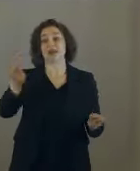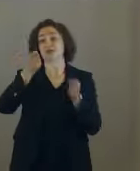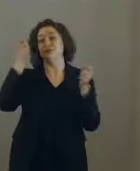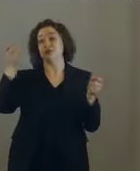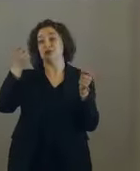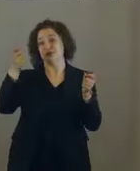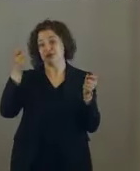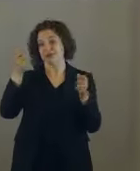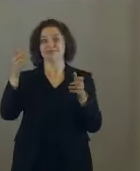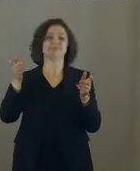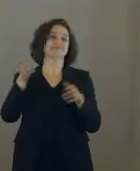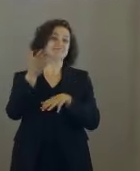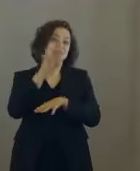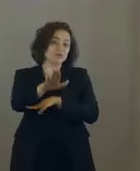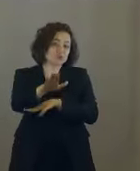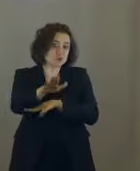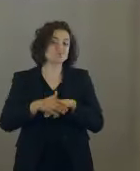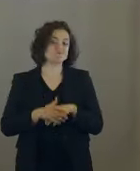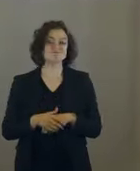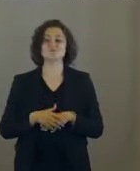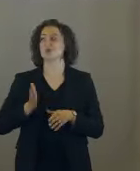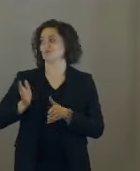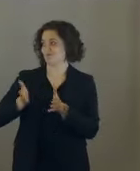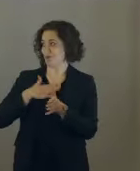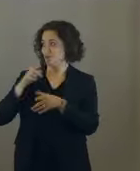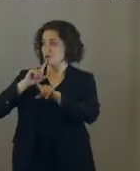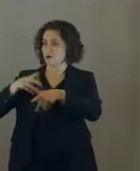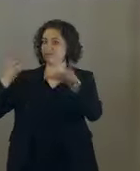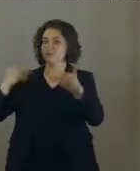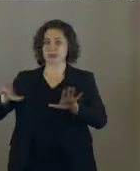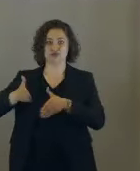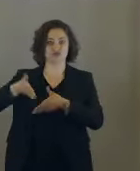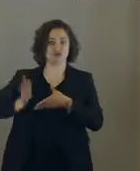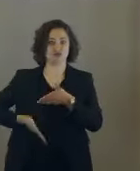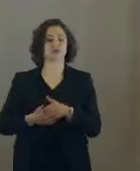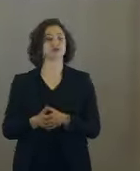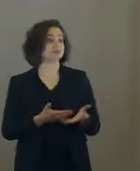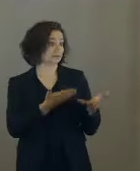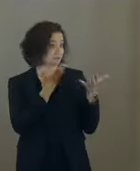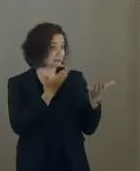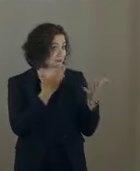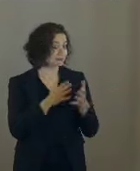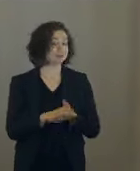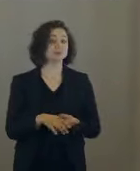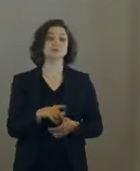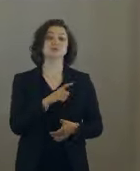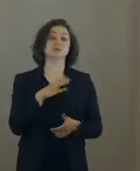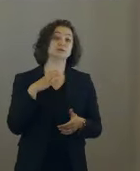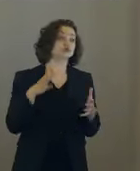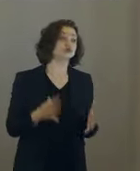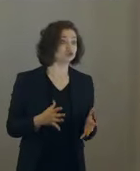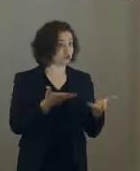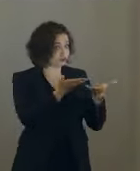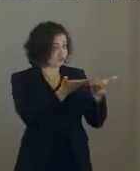this afternoon. That's our report, Mr. Chair. Great. Thank you, Director Johnson, for your report. Commissioners, friends, are there any questions or comments for the